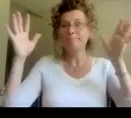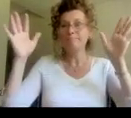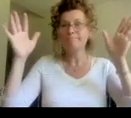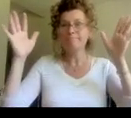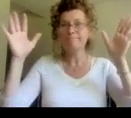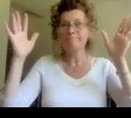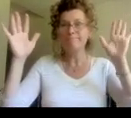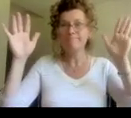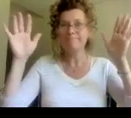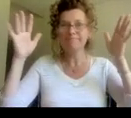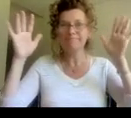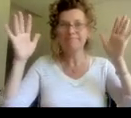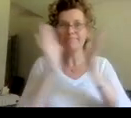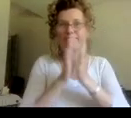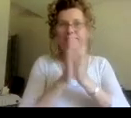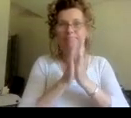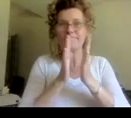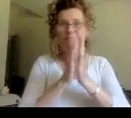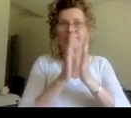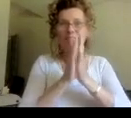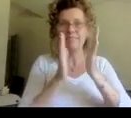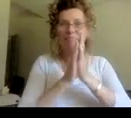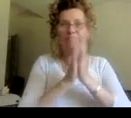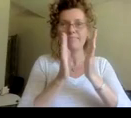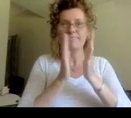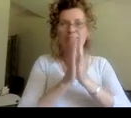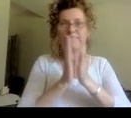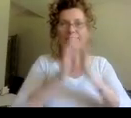you. Seriously, so good. Thank